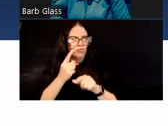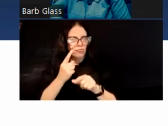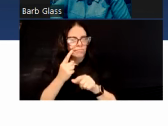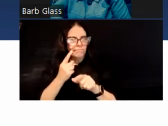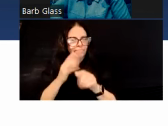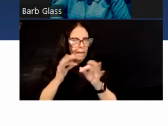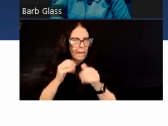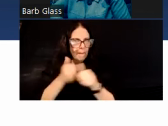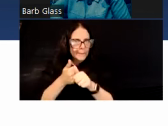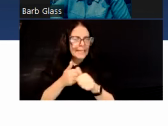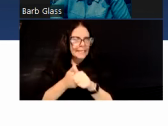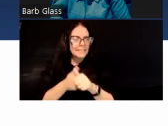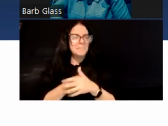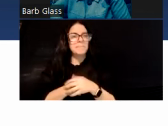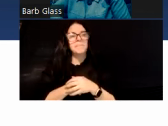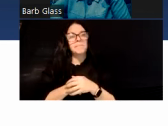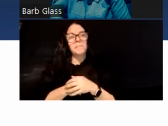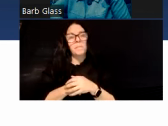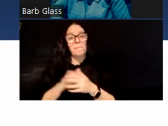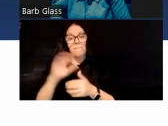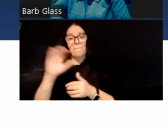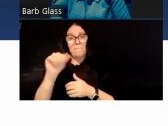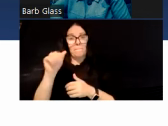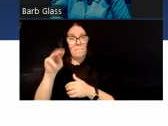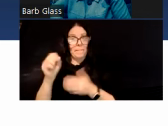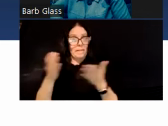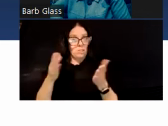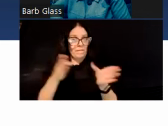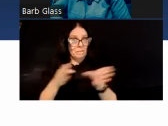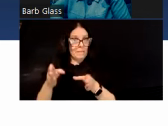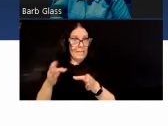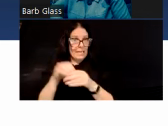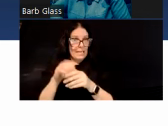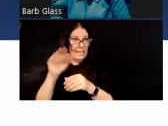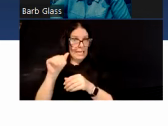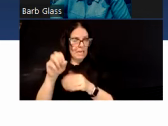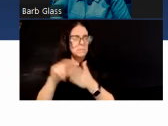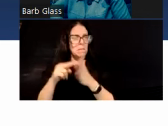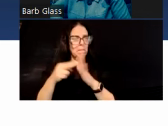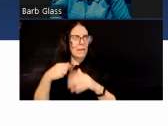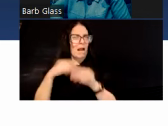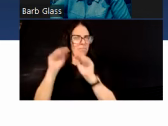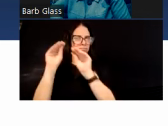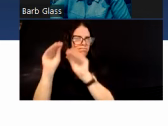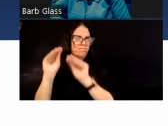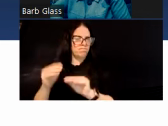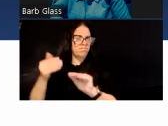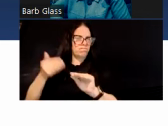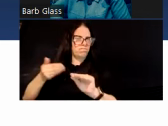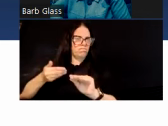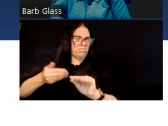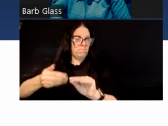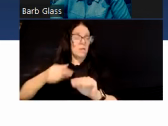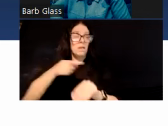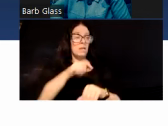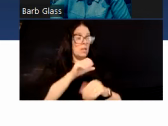So maintaining a service plan in CAMS means that you're entering that data regularly as the learner works through different elements. So